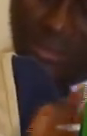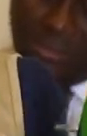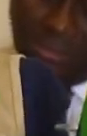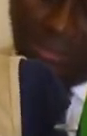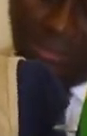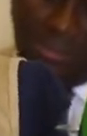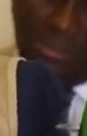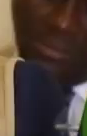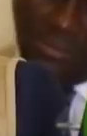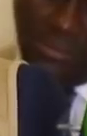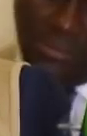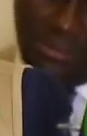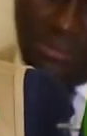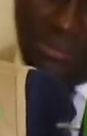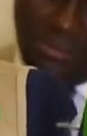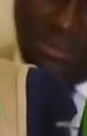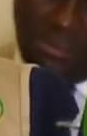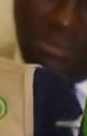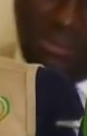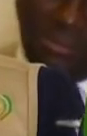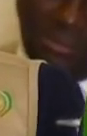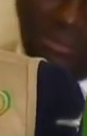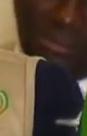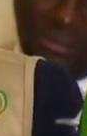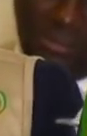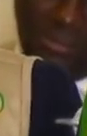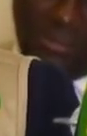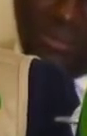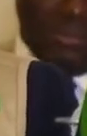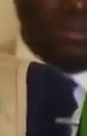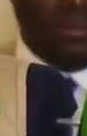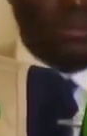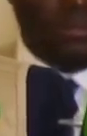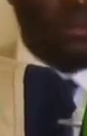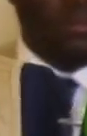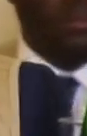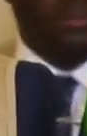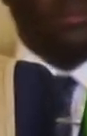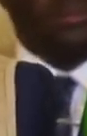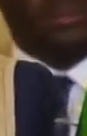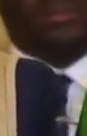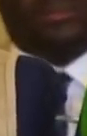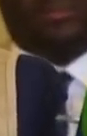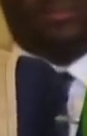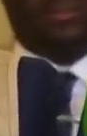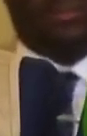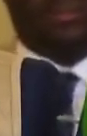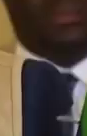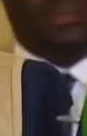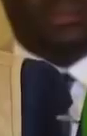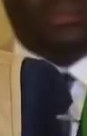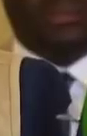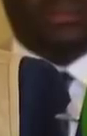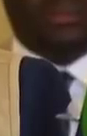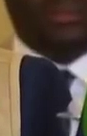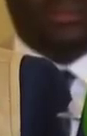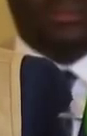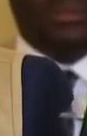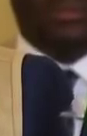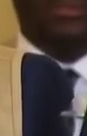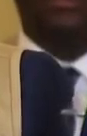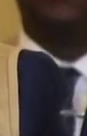instituted by these parties. I spare my views on that one. The court challenge should